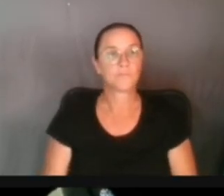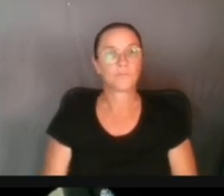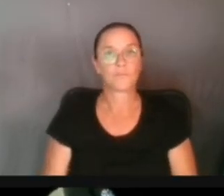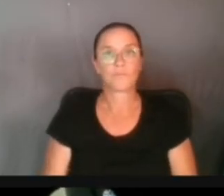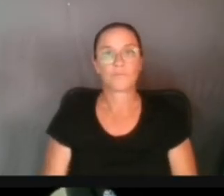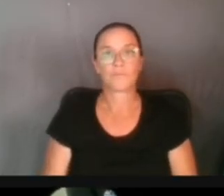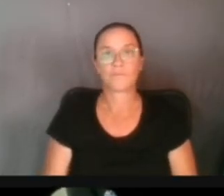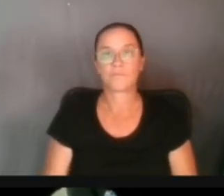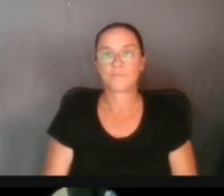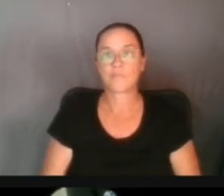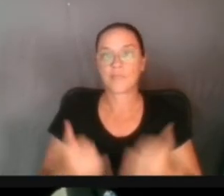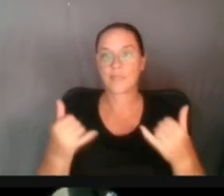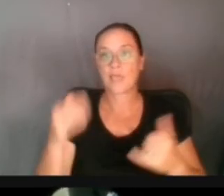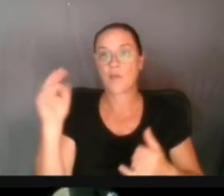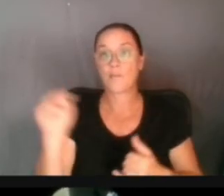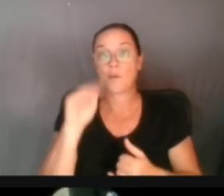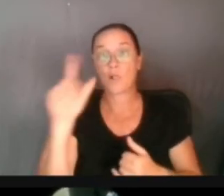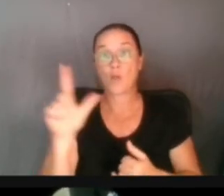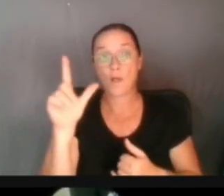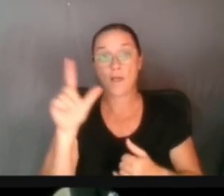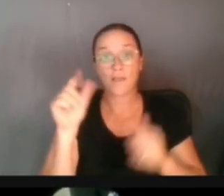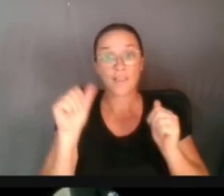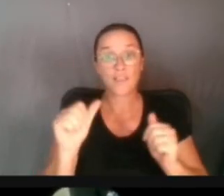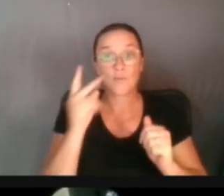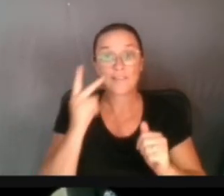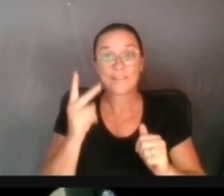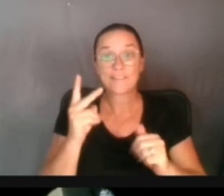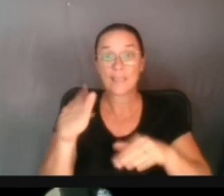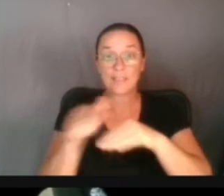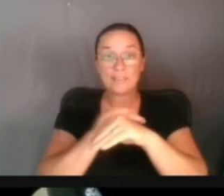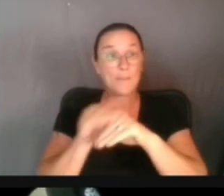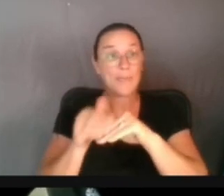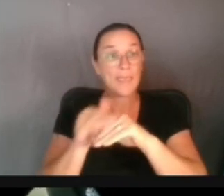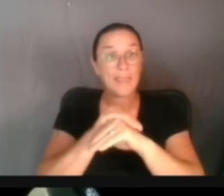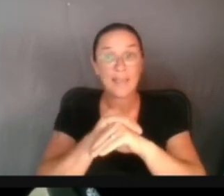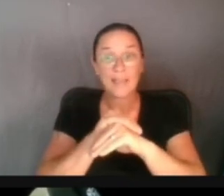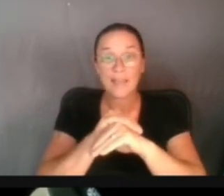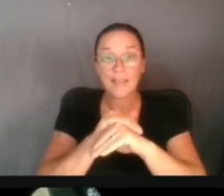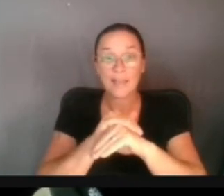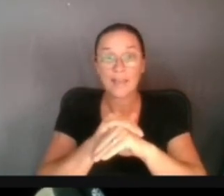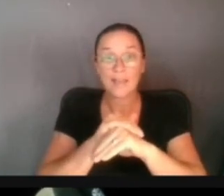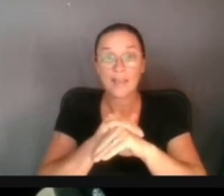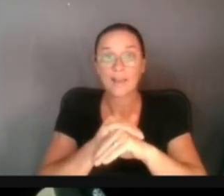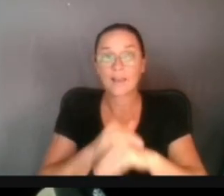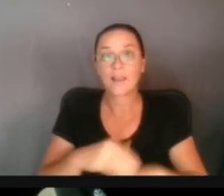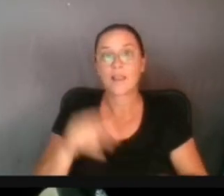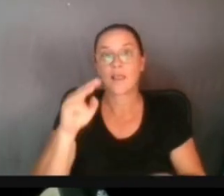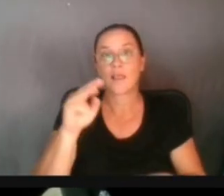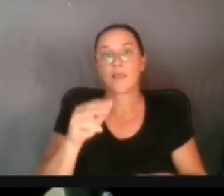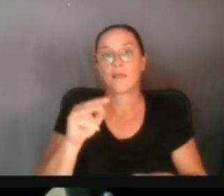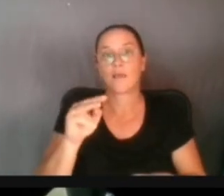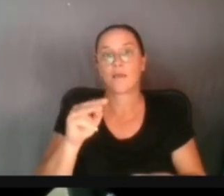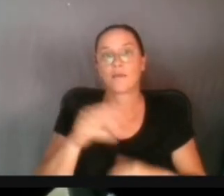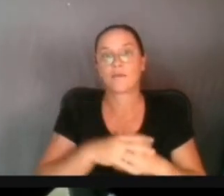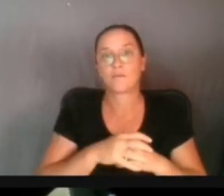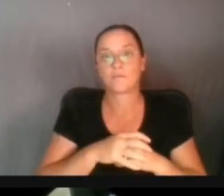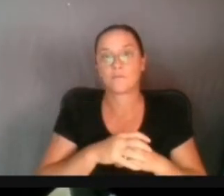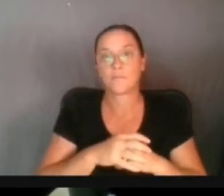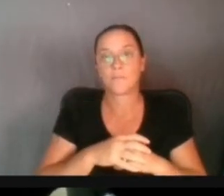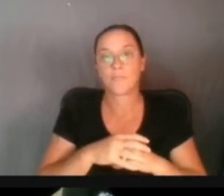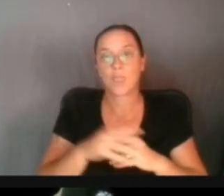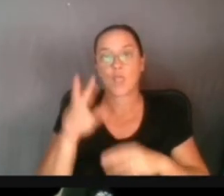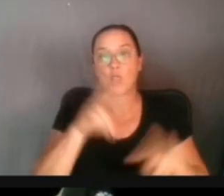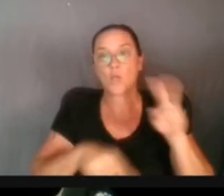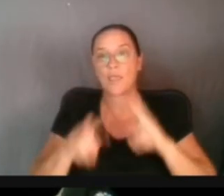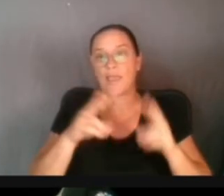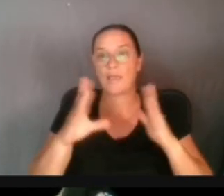Up to Mauna Loa, you can see here the Mauna Loa summit. Okay, and looking at the tilt plots,